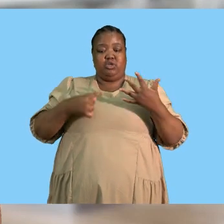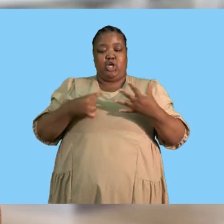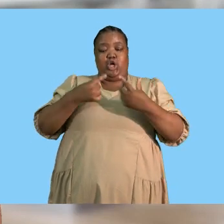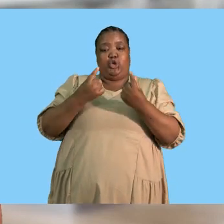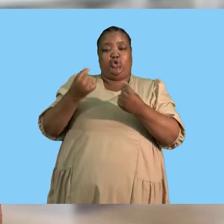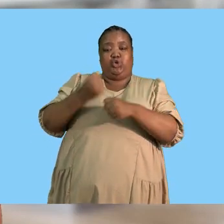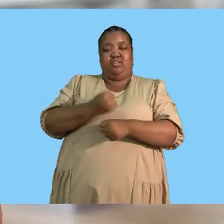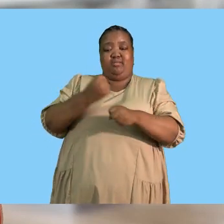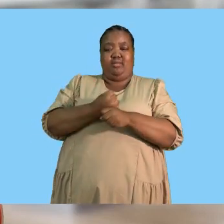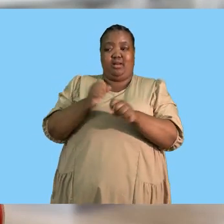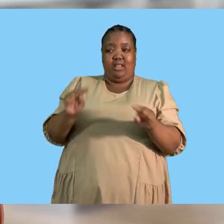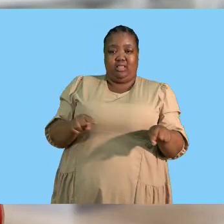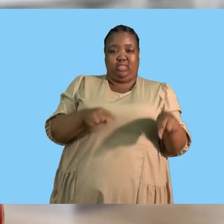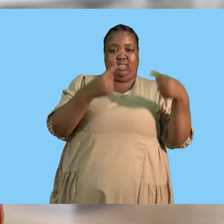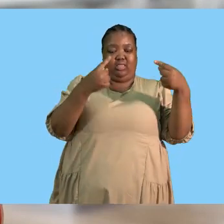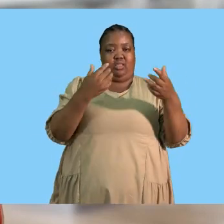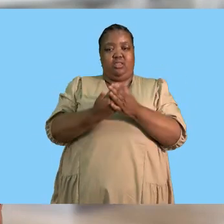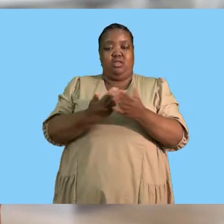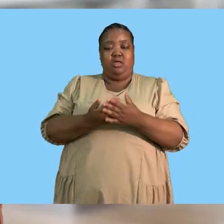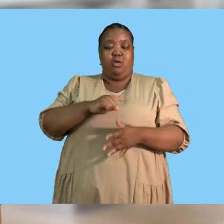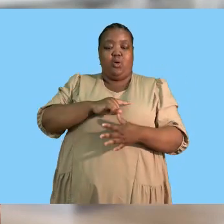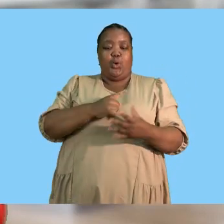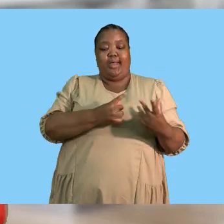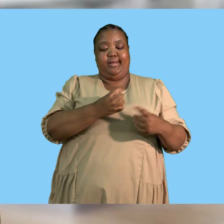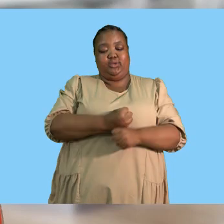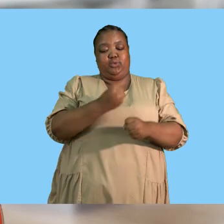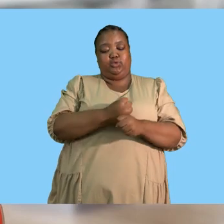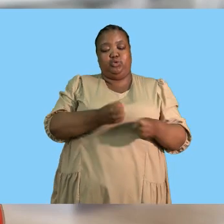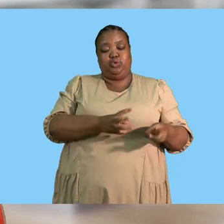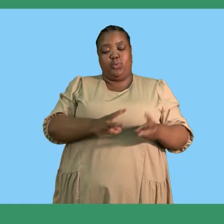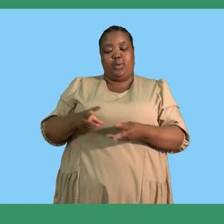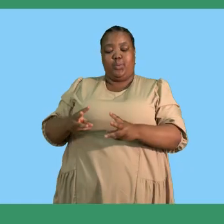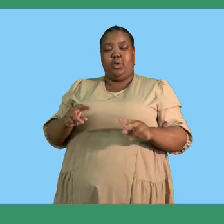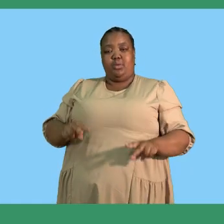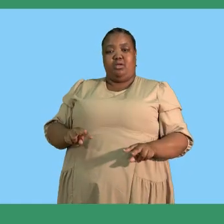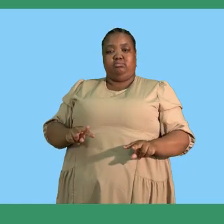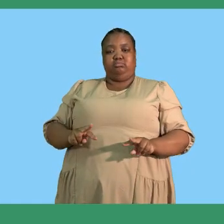they are going to have a clash because they are doing things differently.